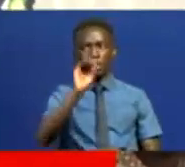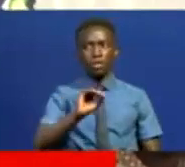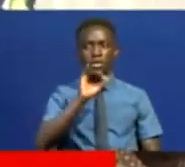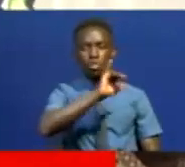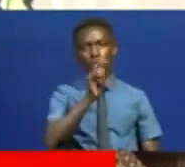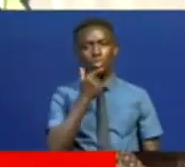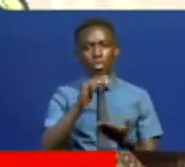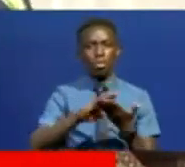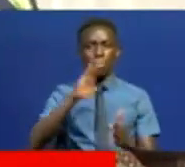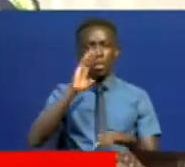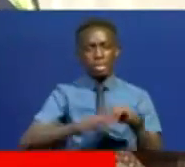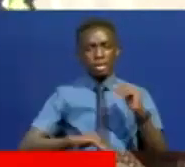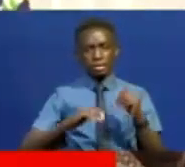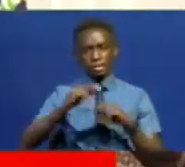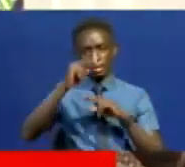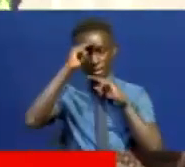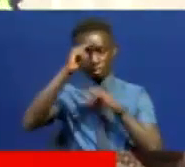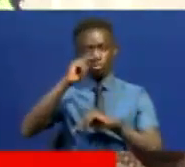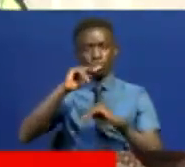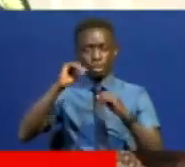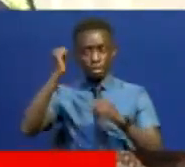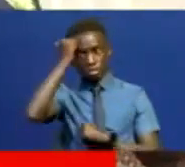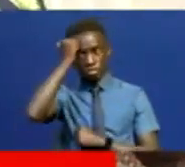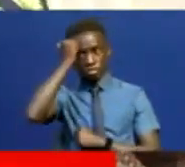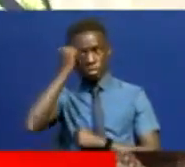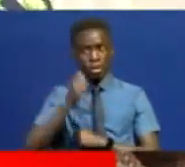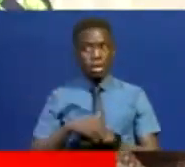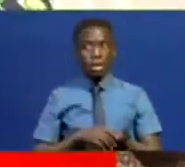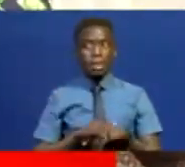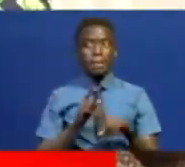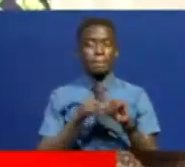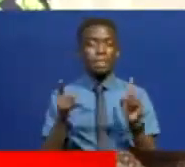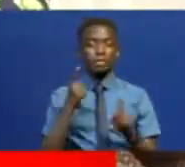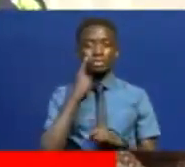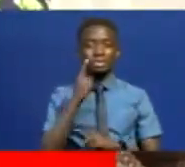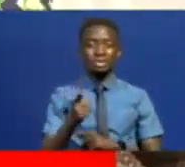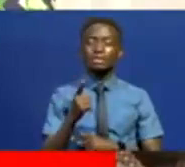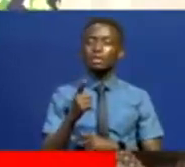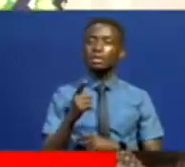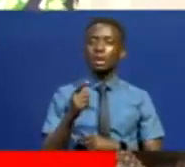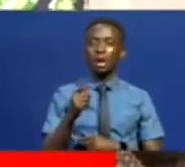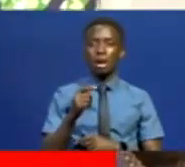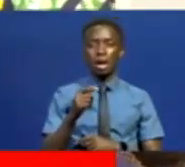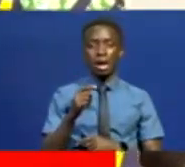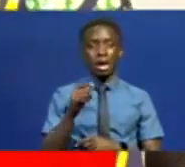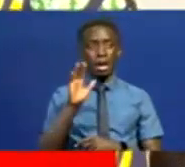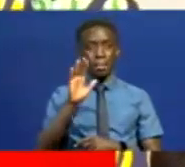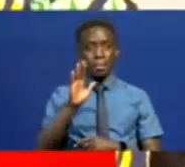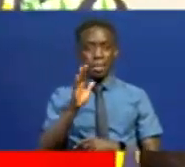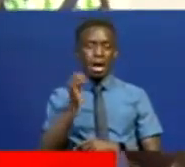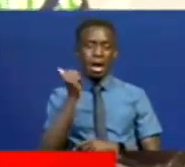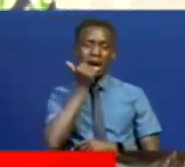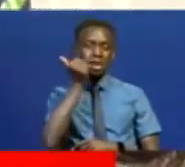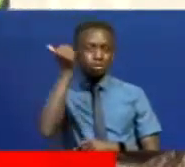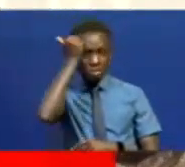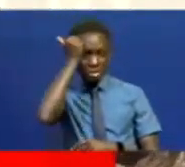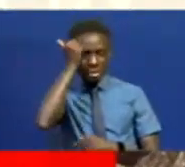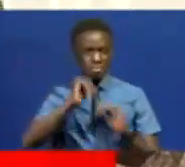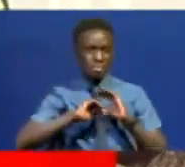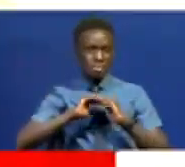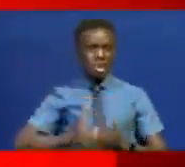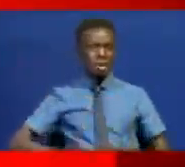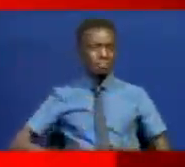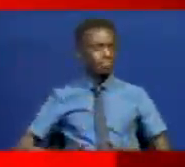education. Moreover, adolescent pregnancies are more prevalent among poorest